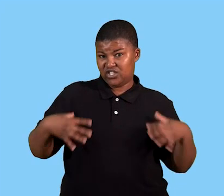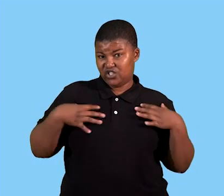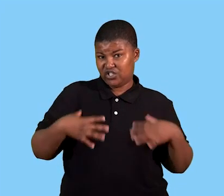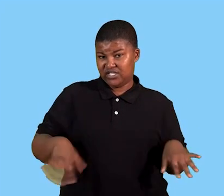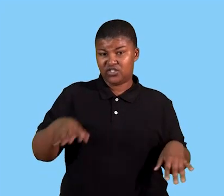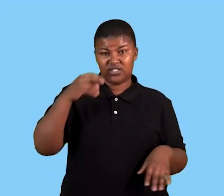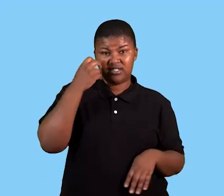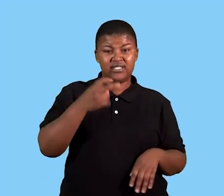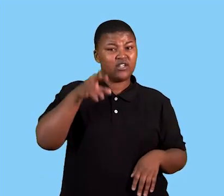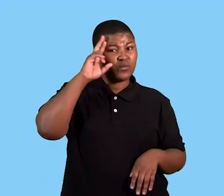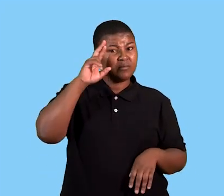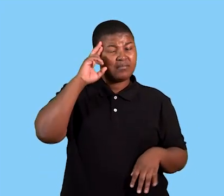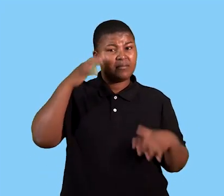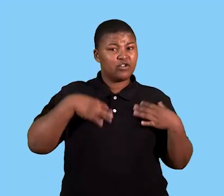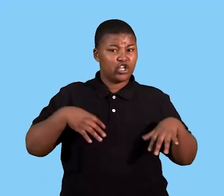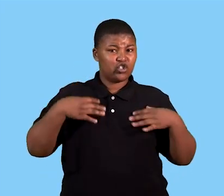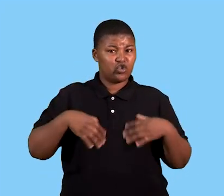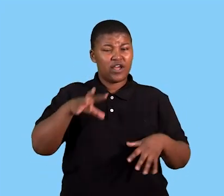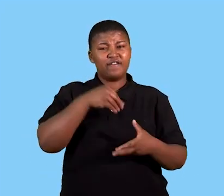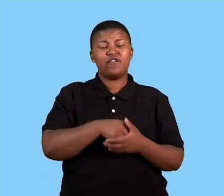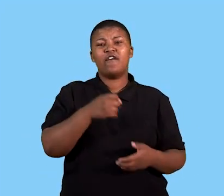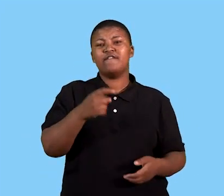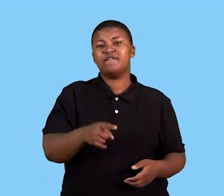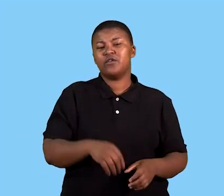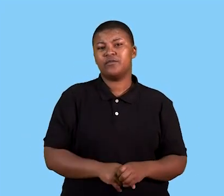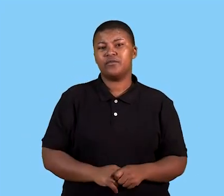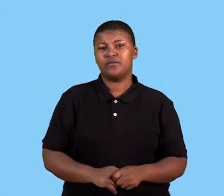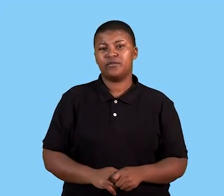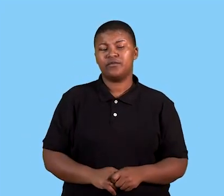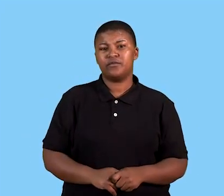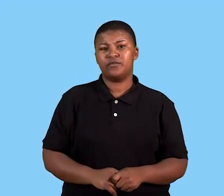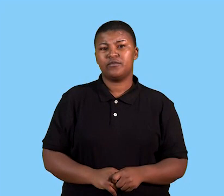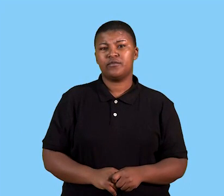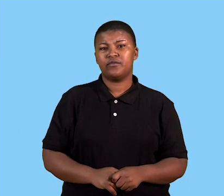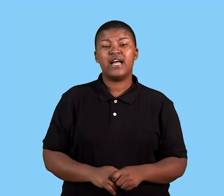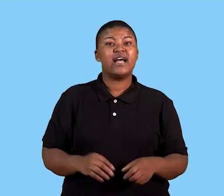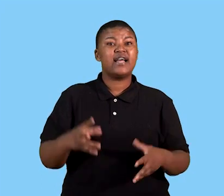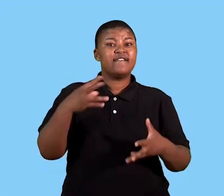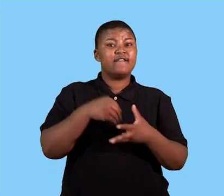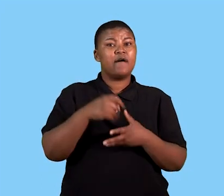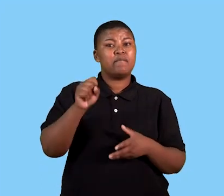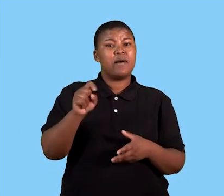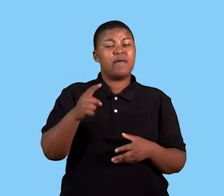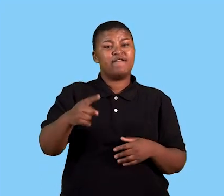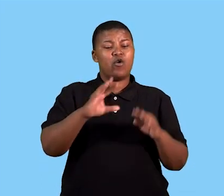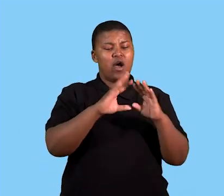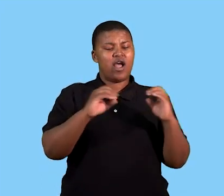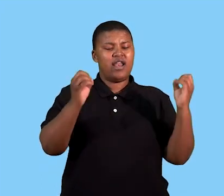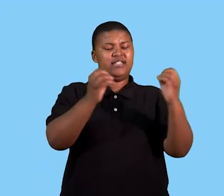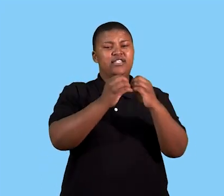dress code. Now if you can remember, the dress code is part, let me just cross that again, is part of